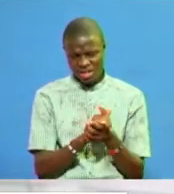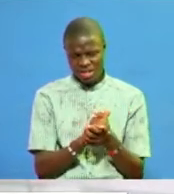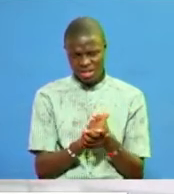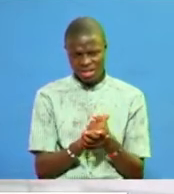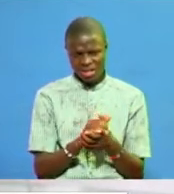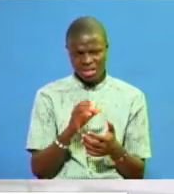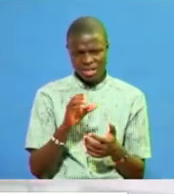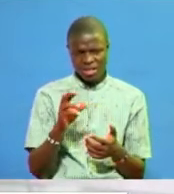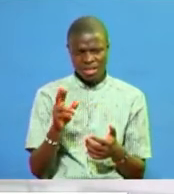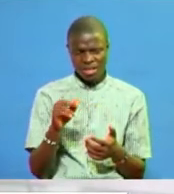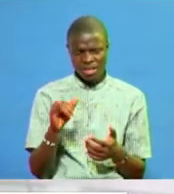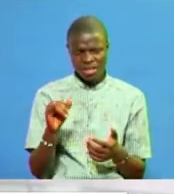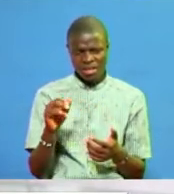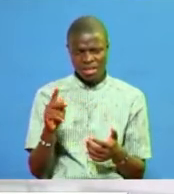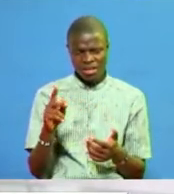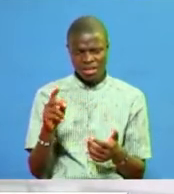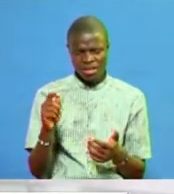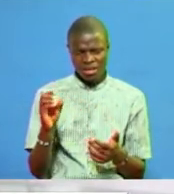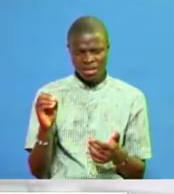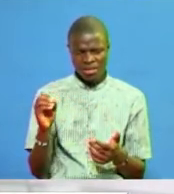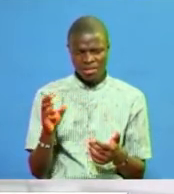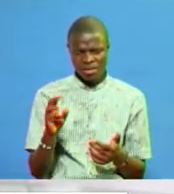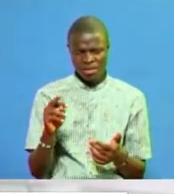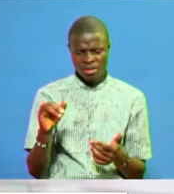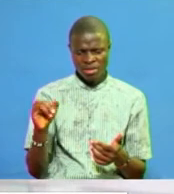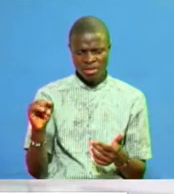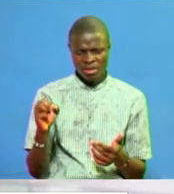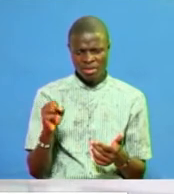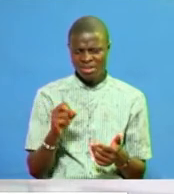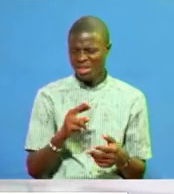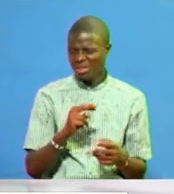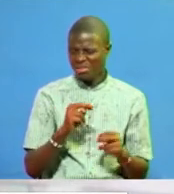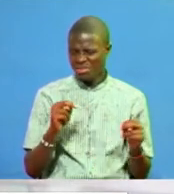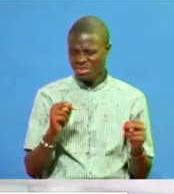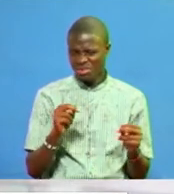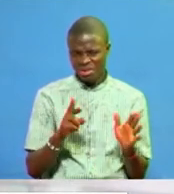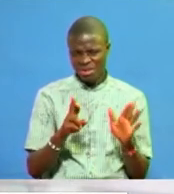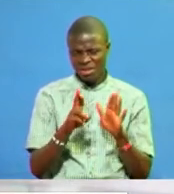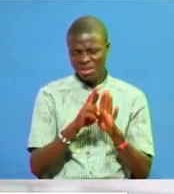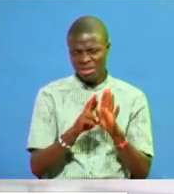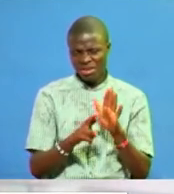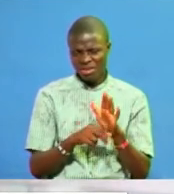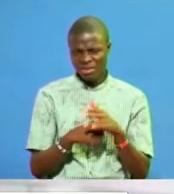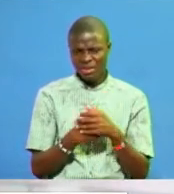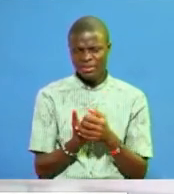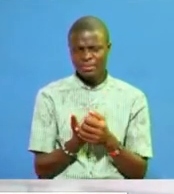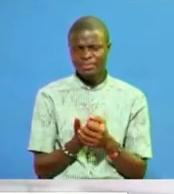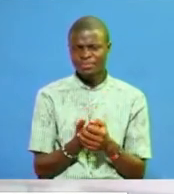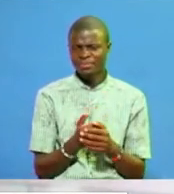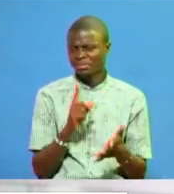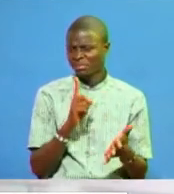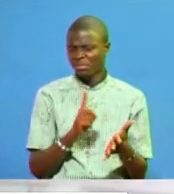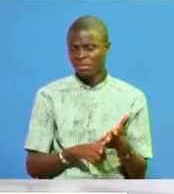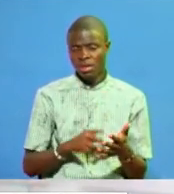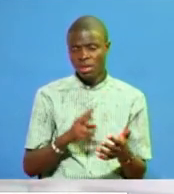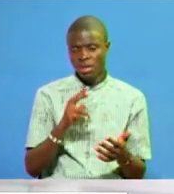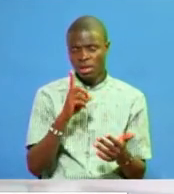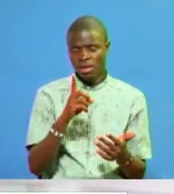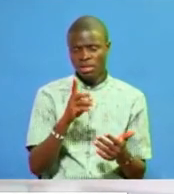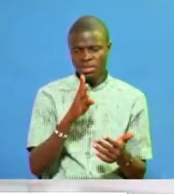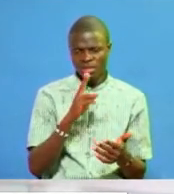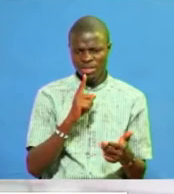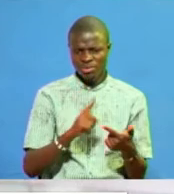unregulated and they can be easily used to carry out fraudulent transactions. How can this be countered, and maybe what needs to be done to curb such